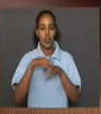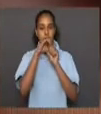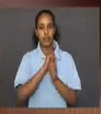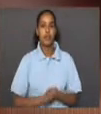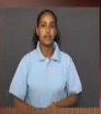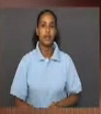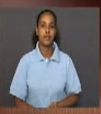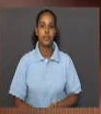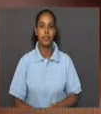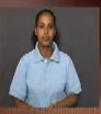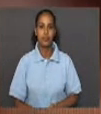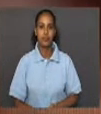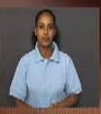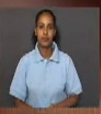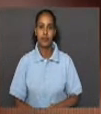Time's up.